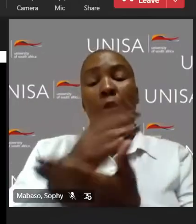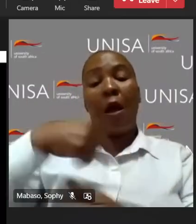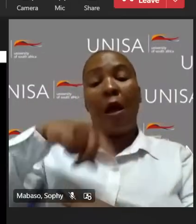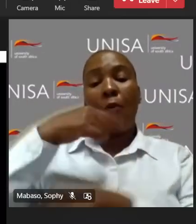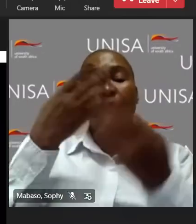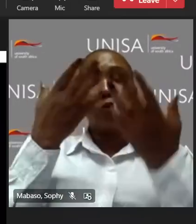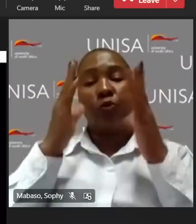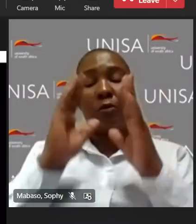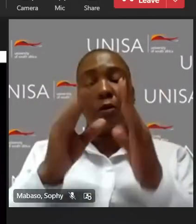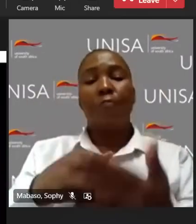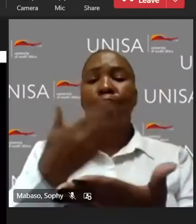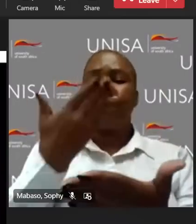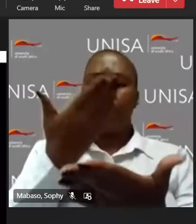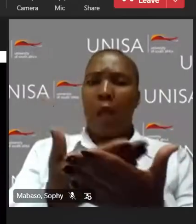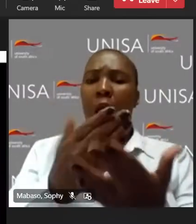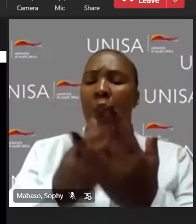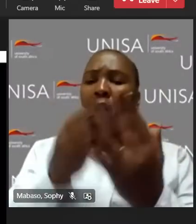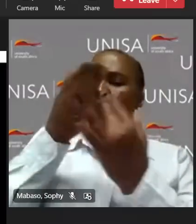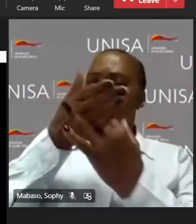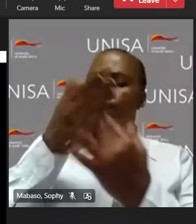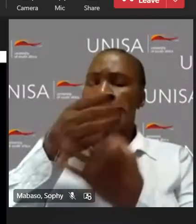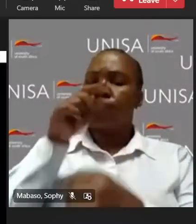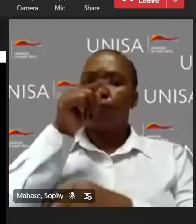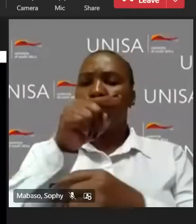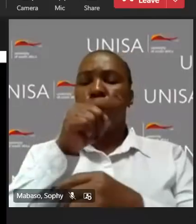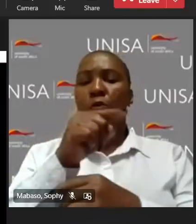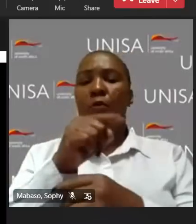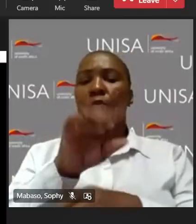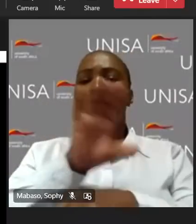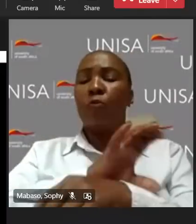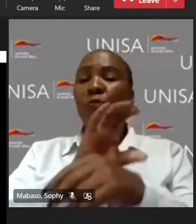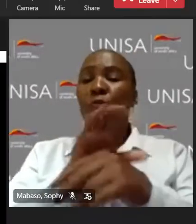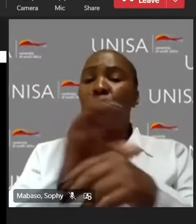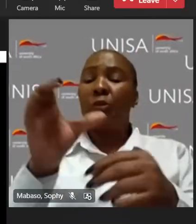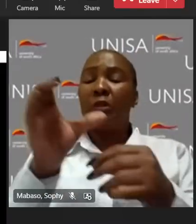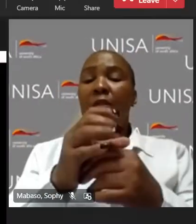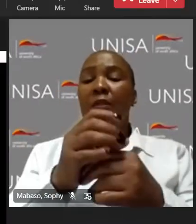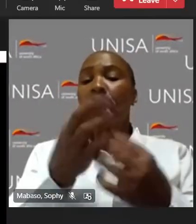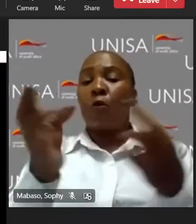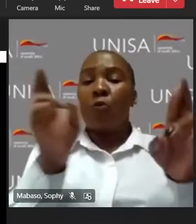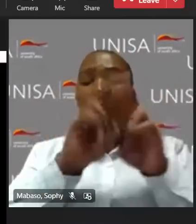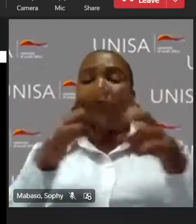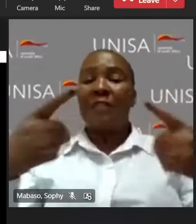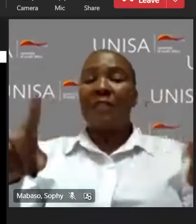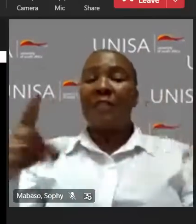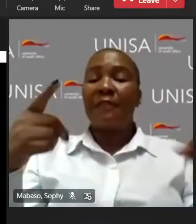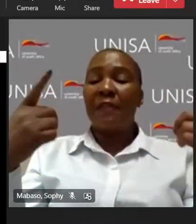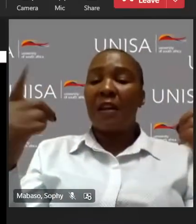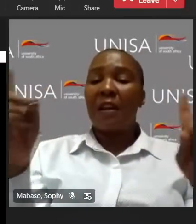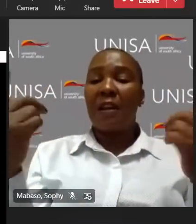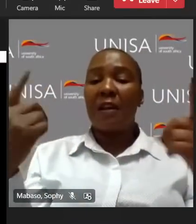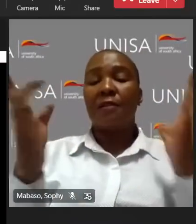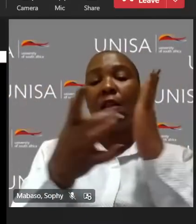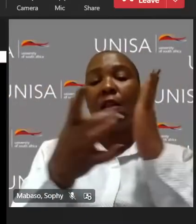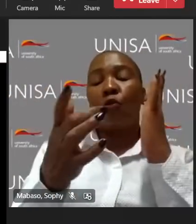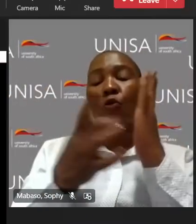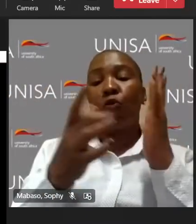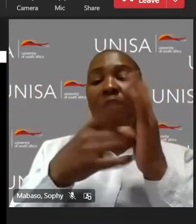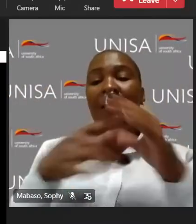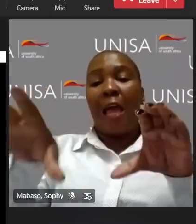are able to have access to the different access technology which accommodate their diverse